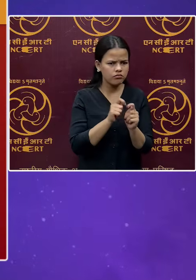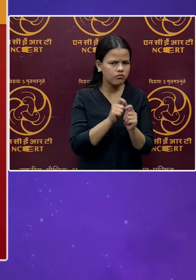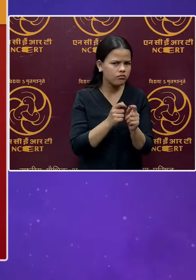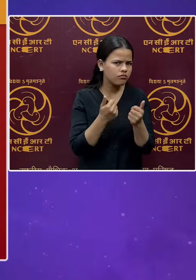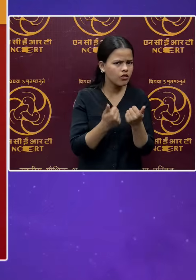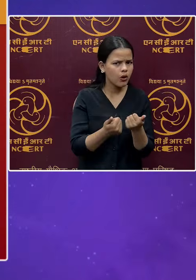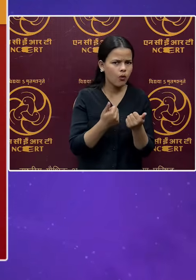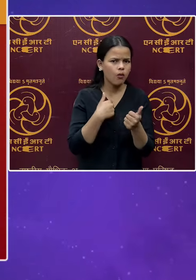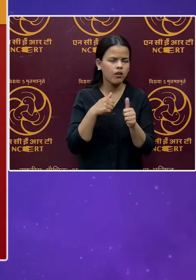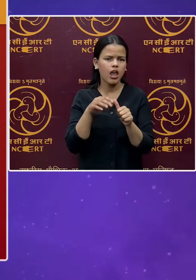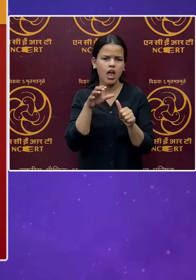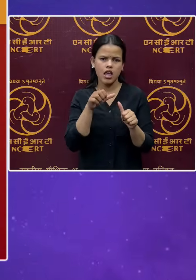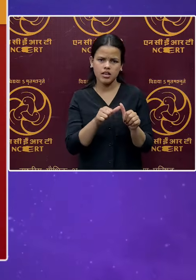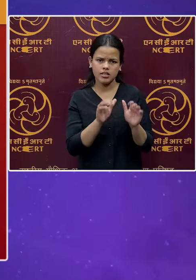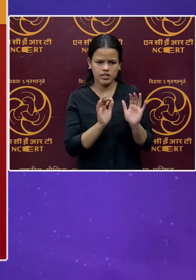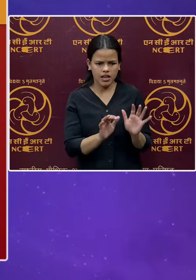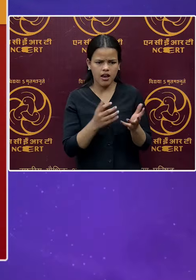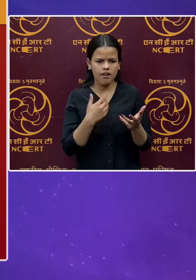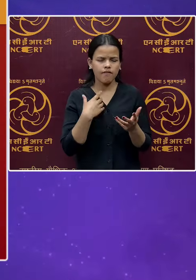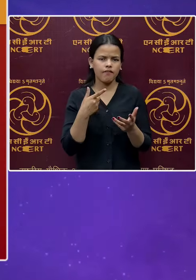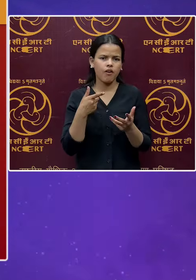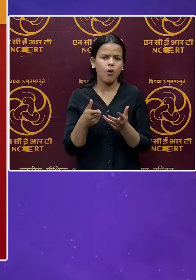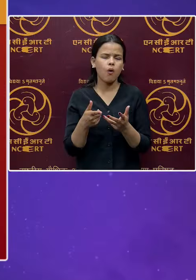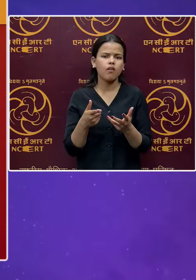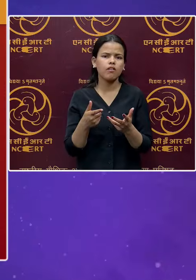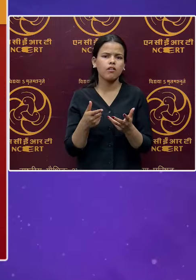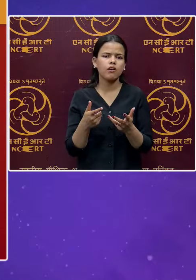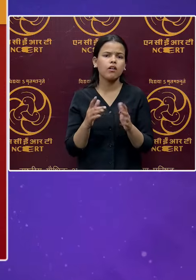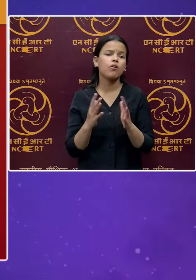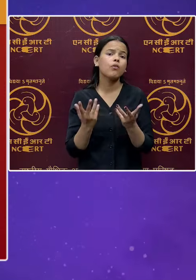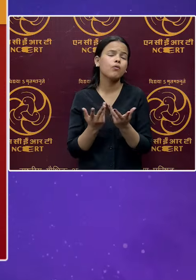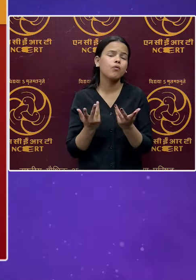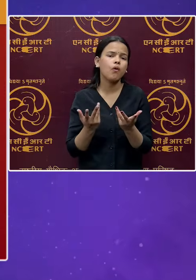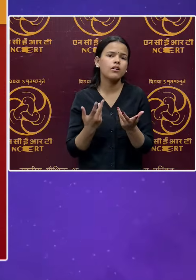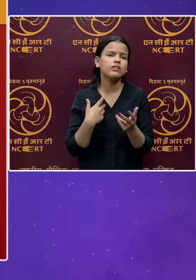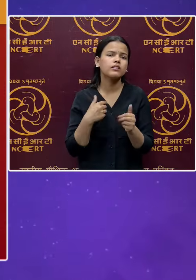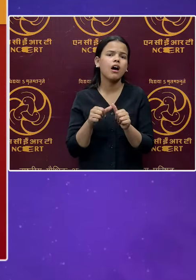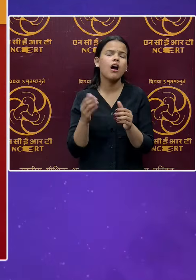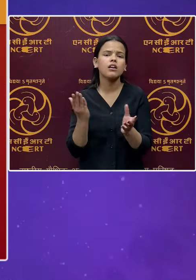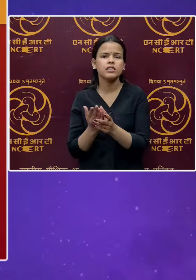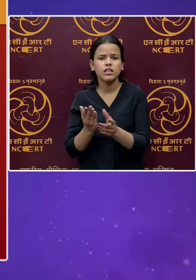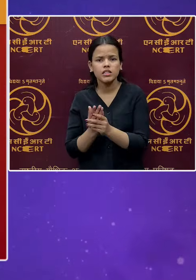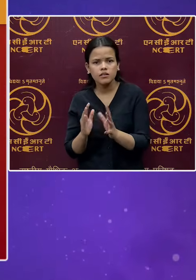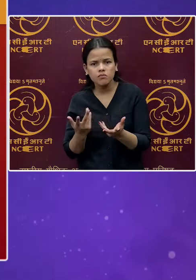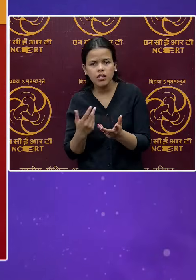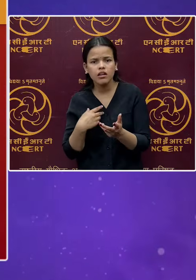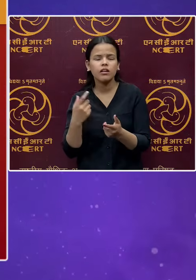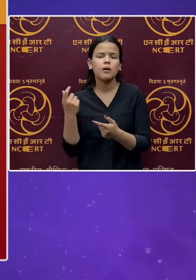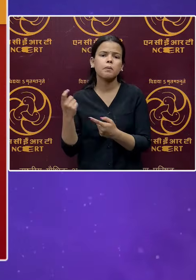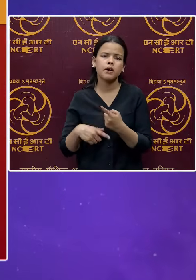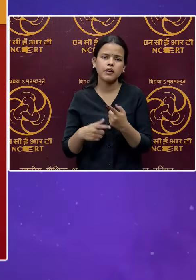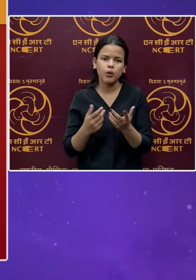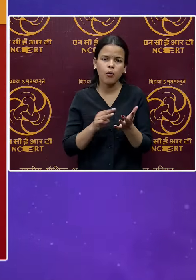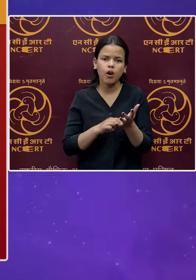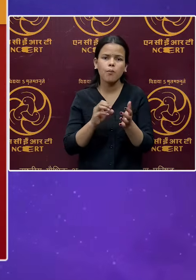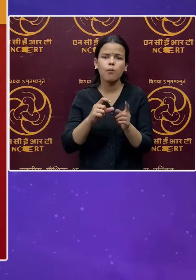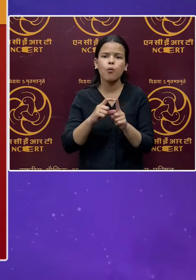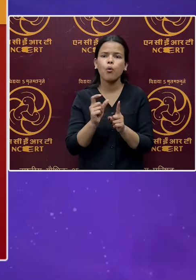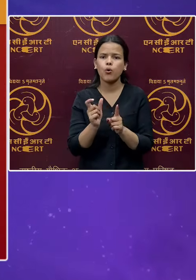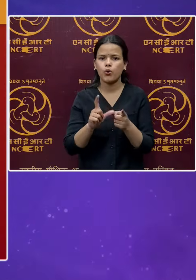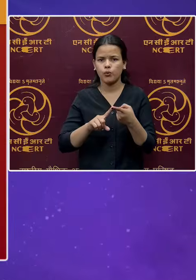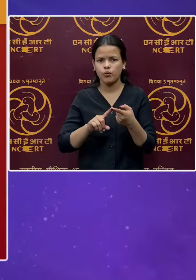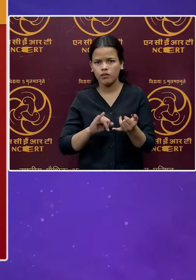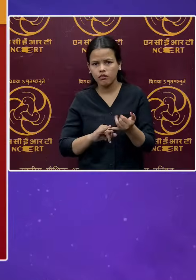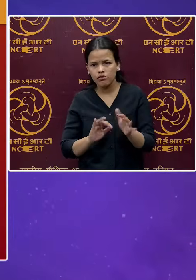accessed a particular module, whether what is the assessment marks for that particular module, how they are